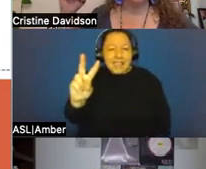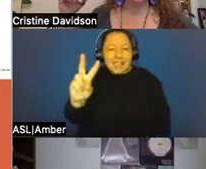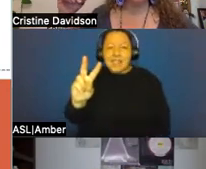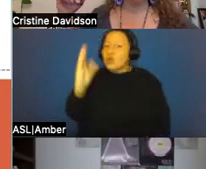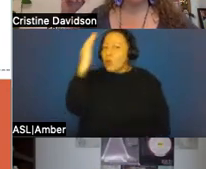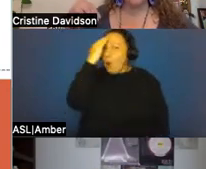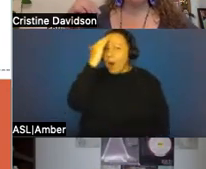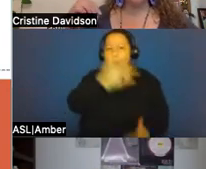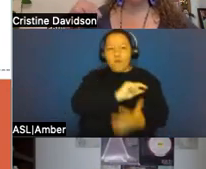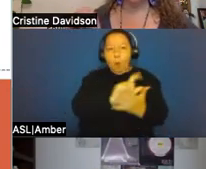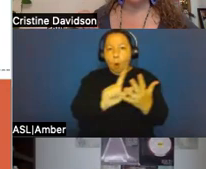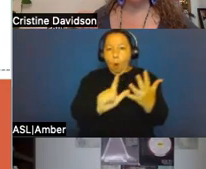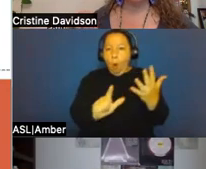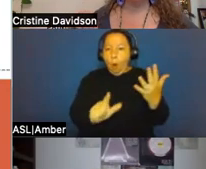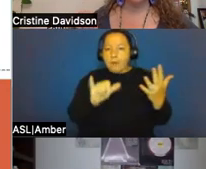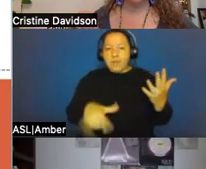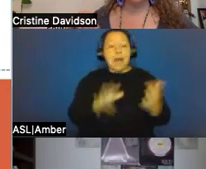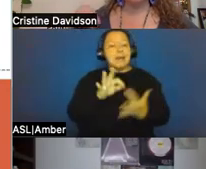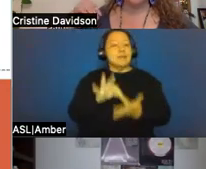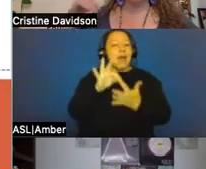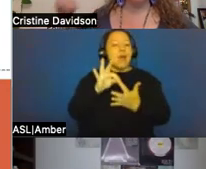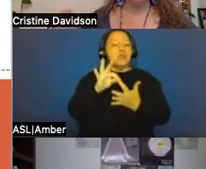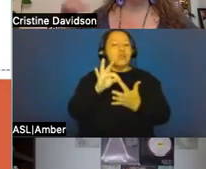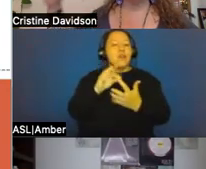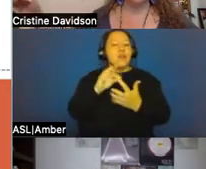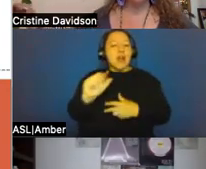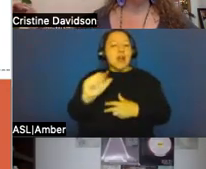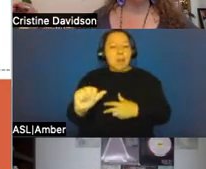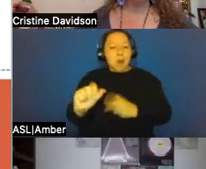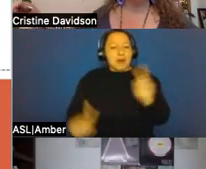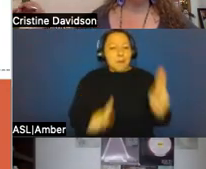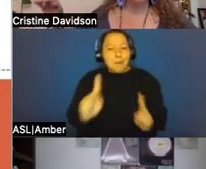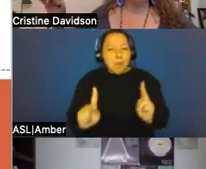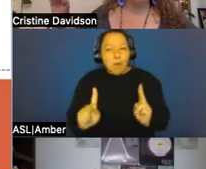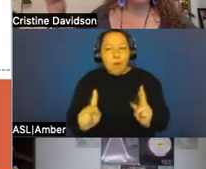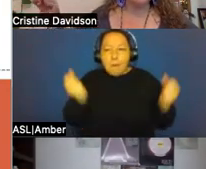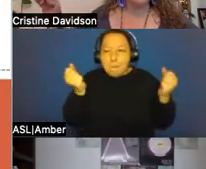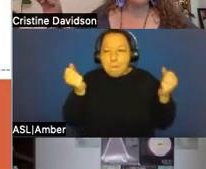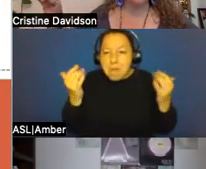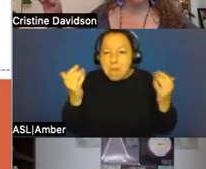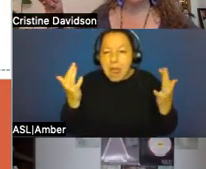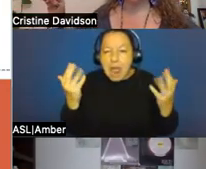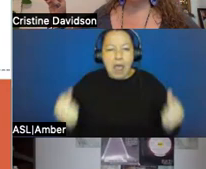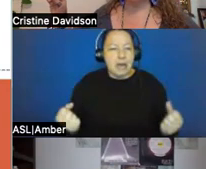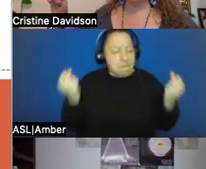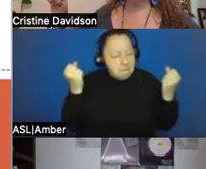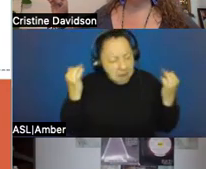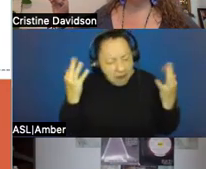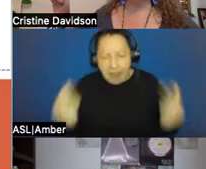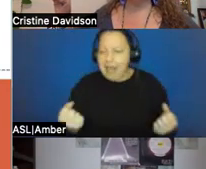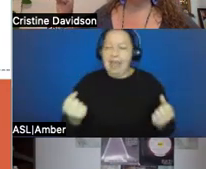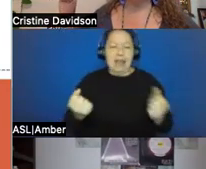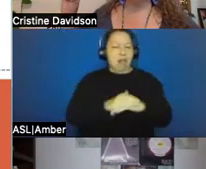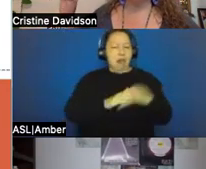And especially for Native folks, when we have experienced many levels and layers of violence, we're